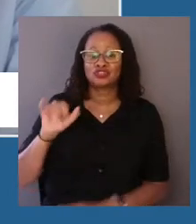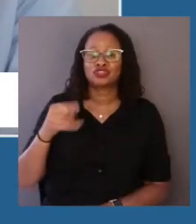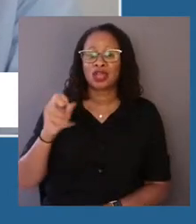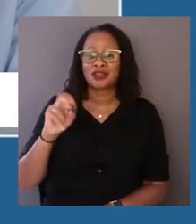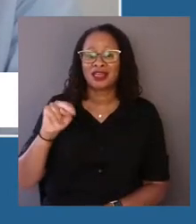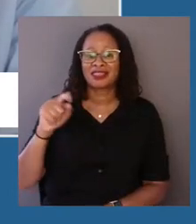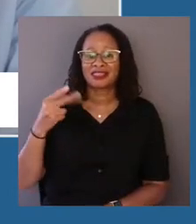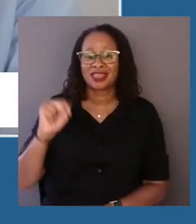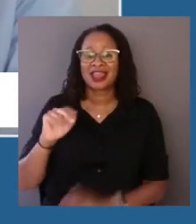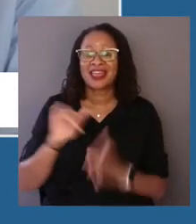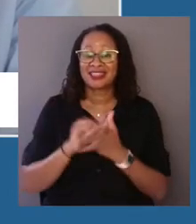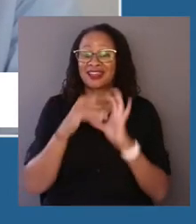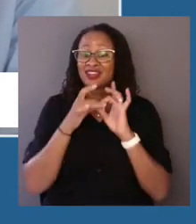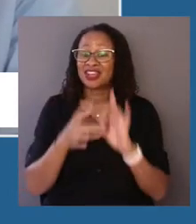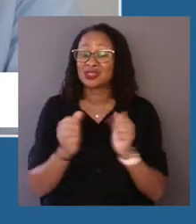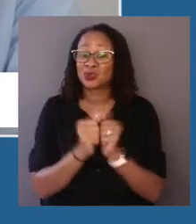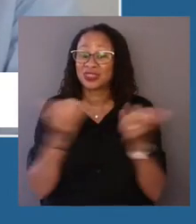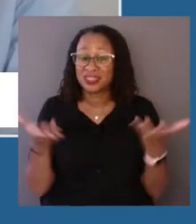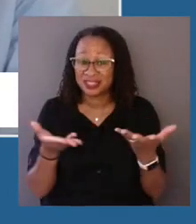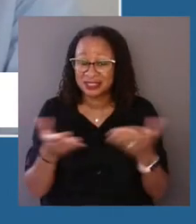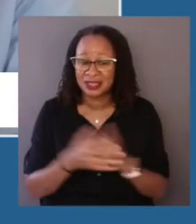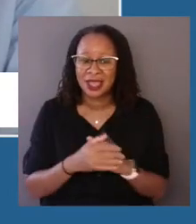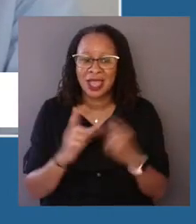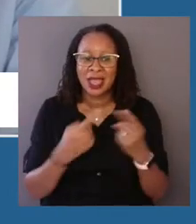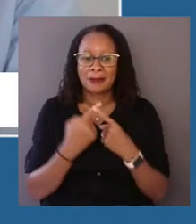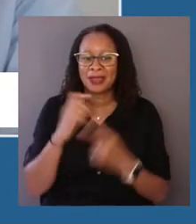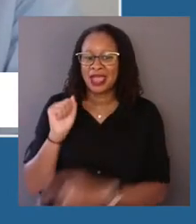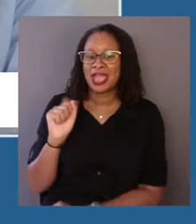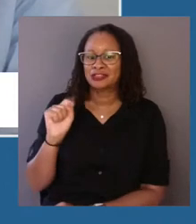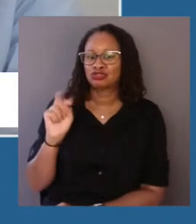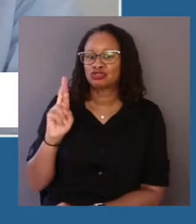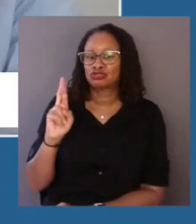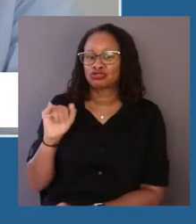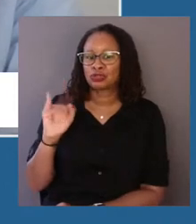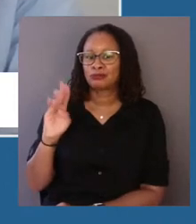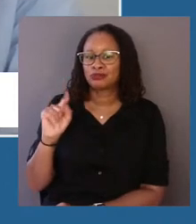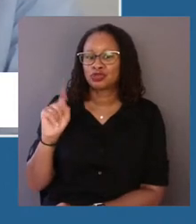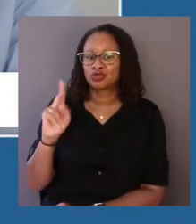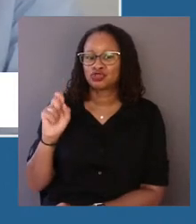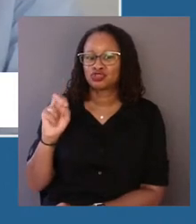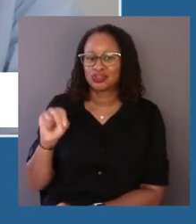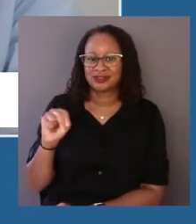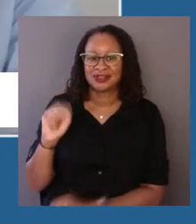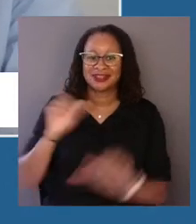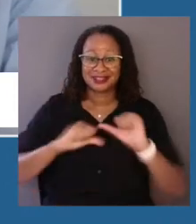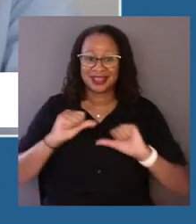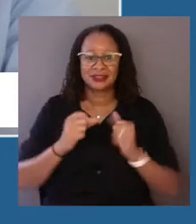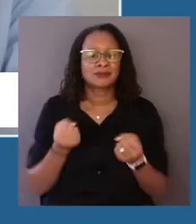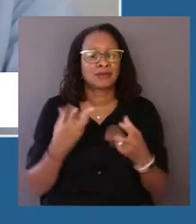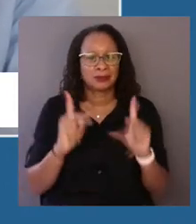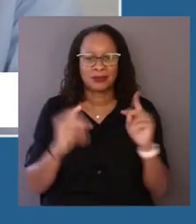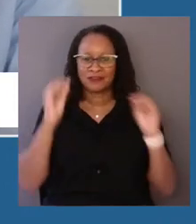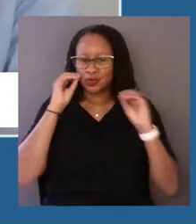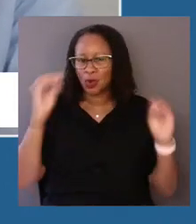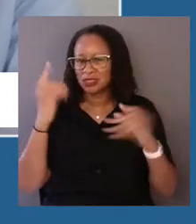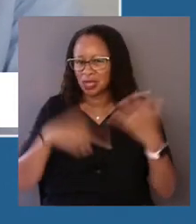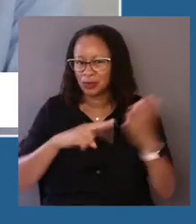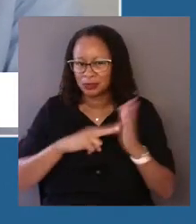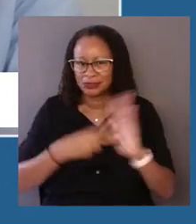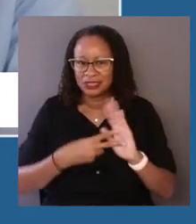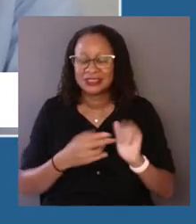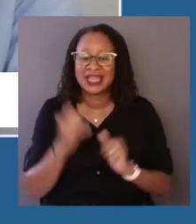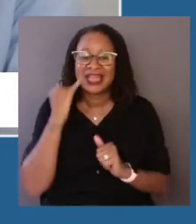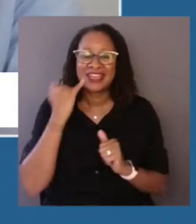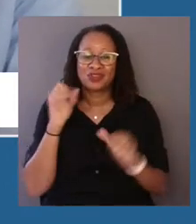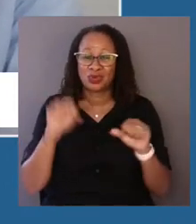with this about attribution science. Not everybody may know what that is. So if you could include